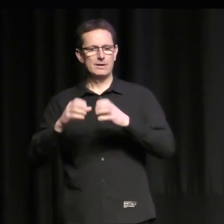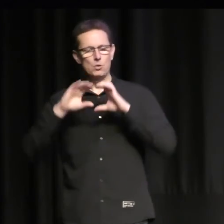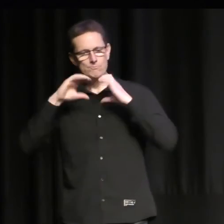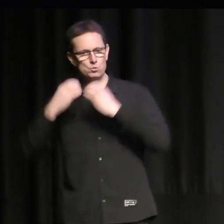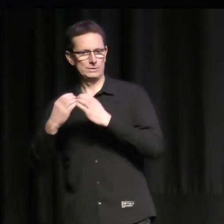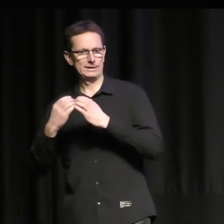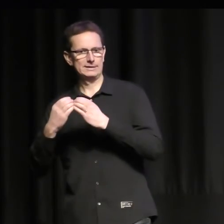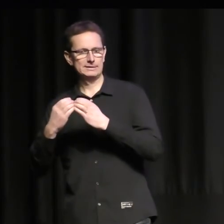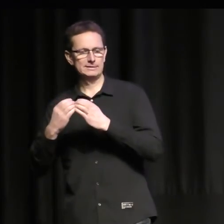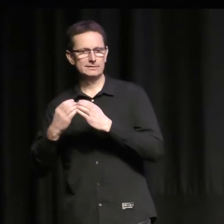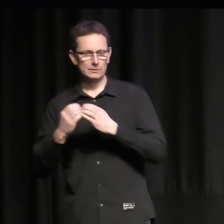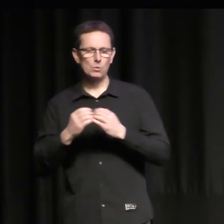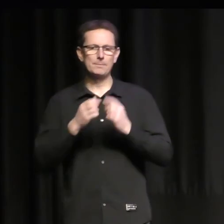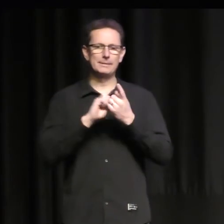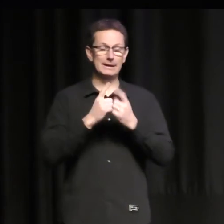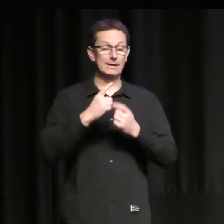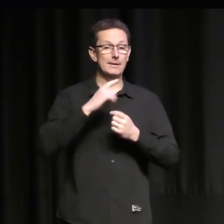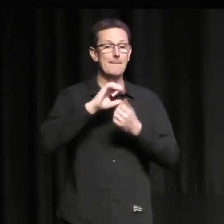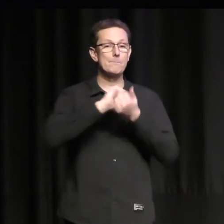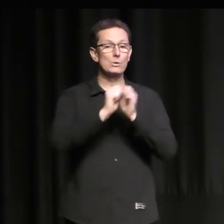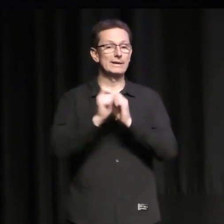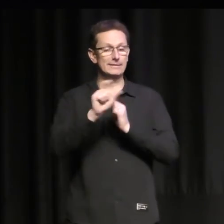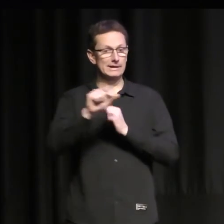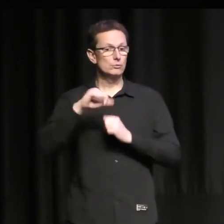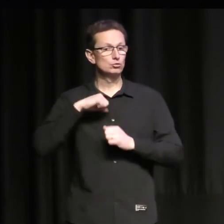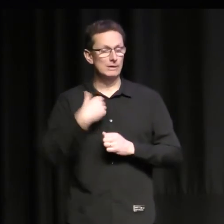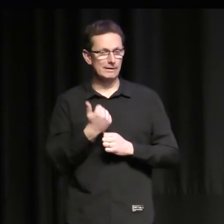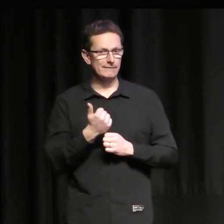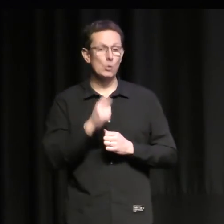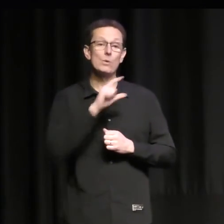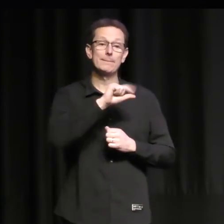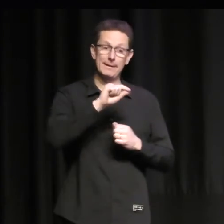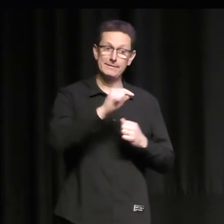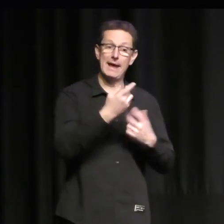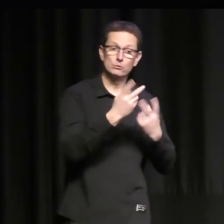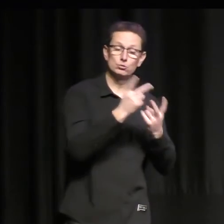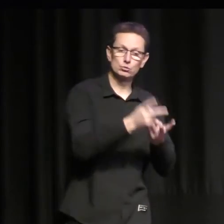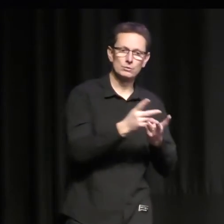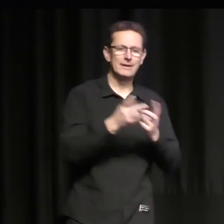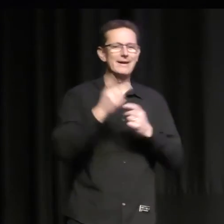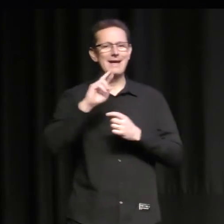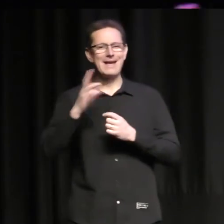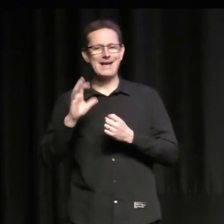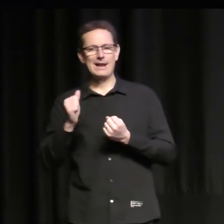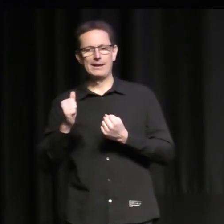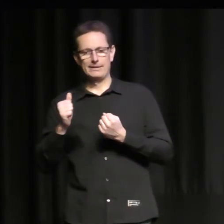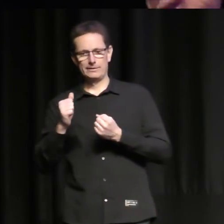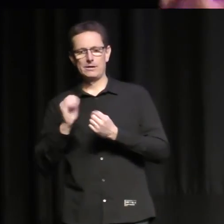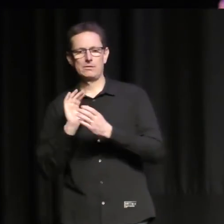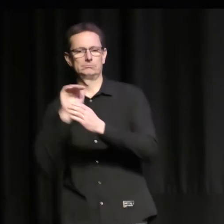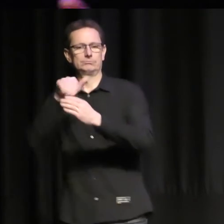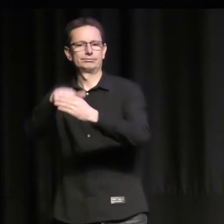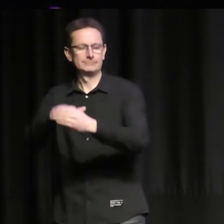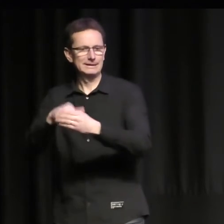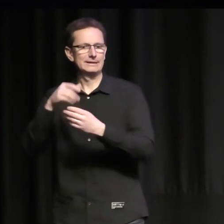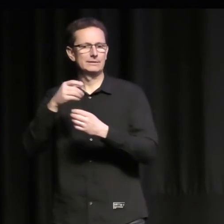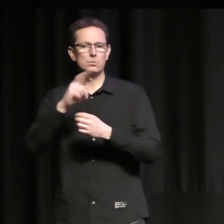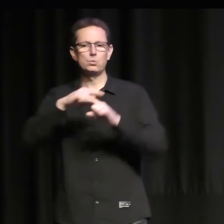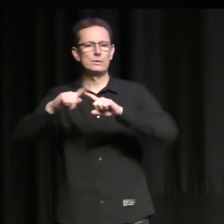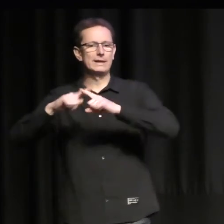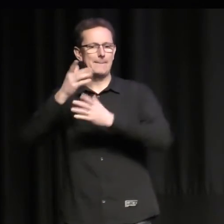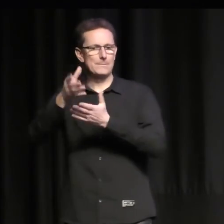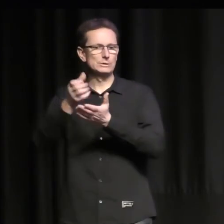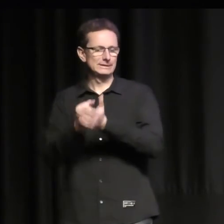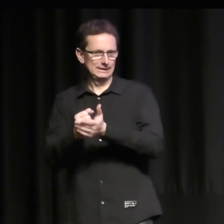political themselves, as some of these cases are, or infiltrating parties like Momentum